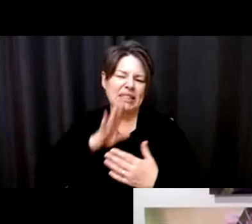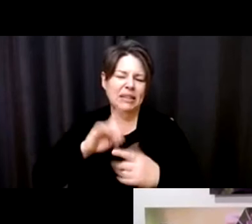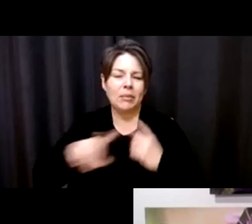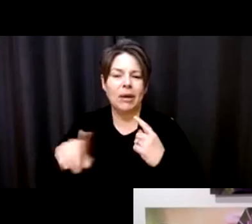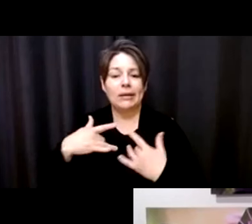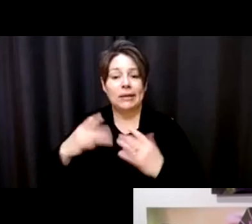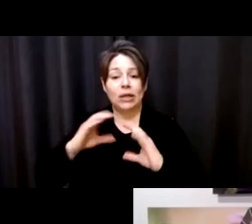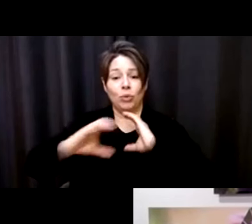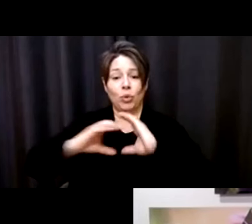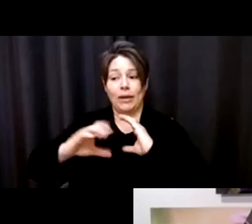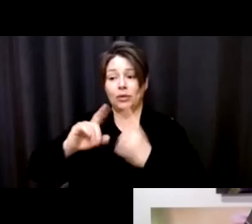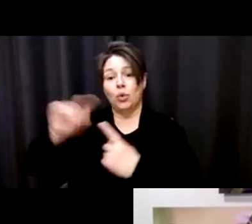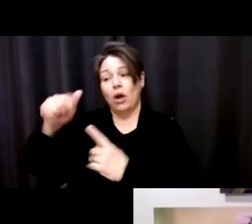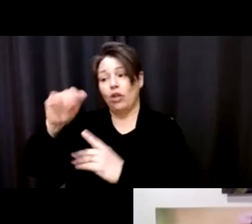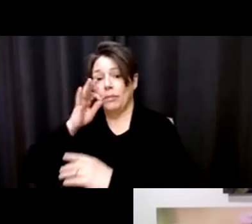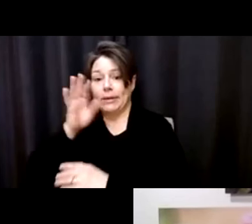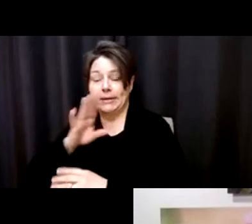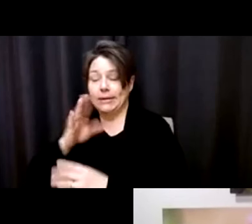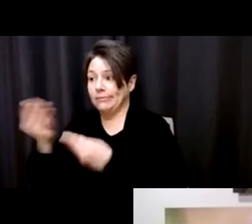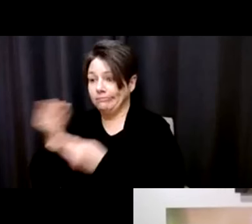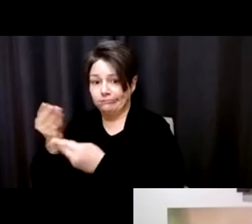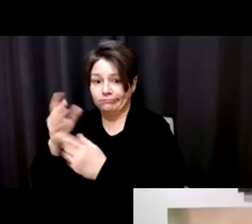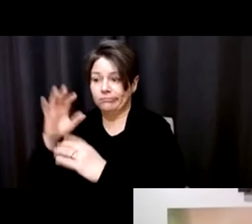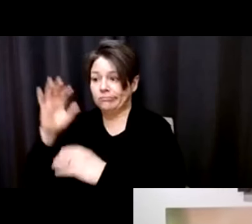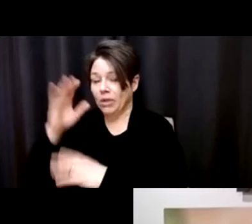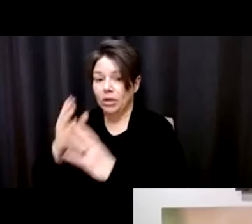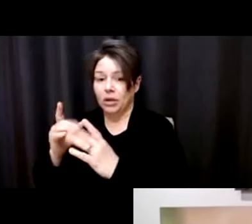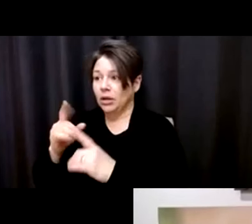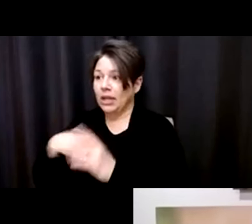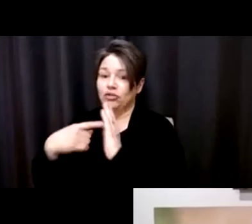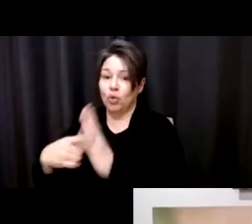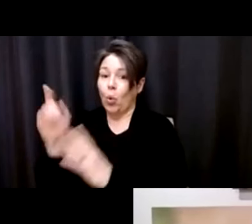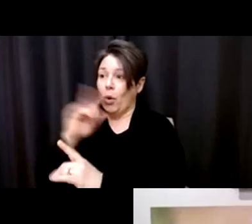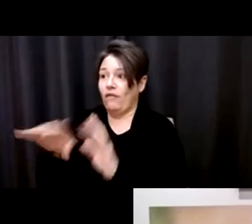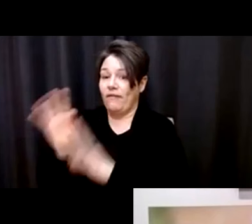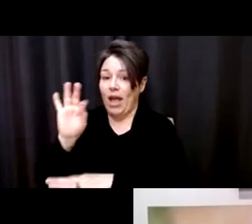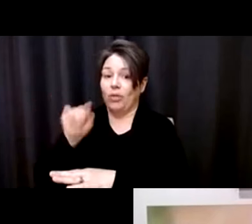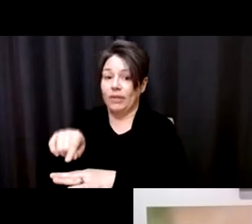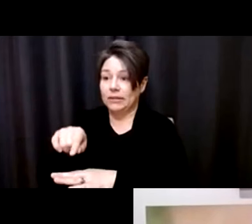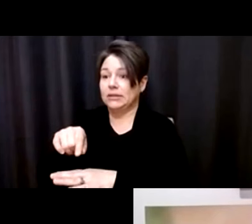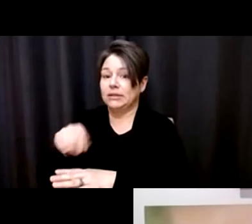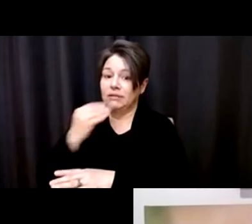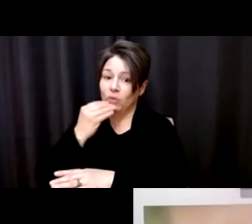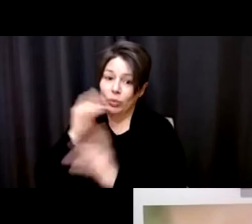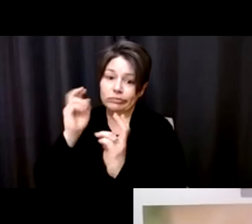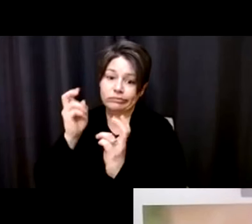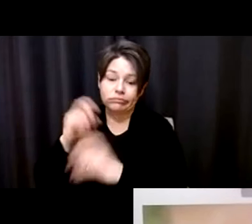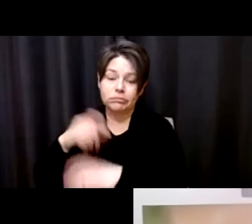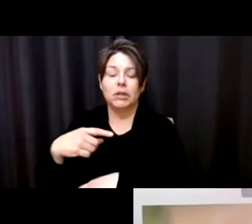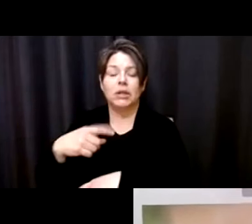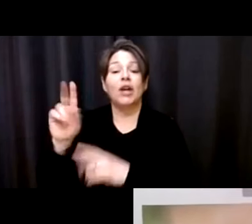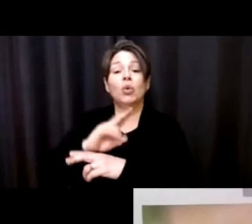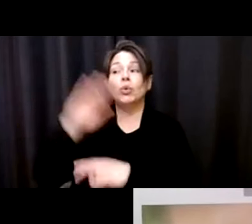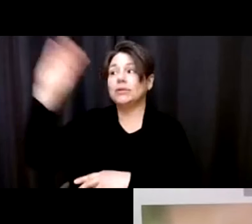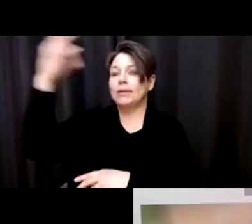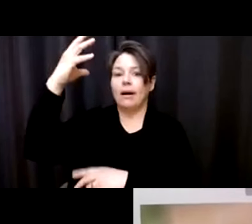communicate to the other bees that can forage where she found this source. And they use the sun as part